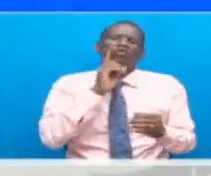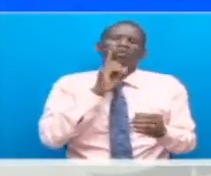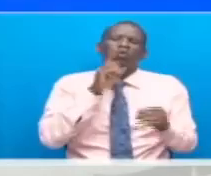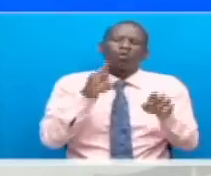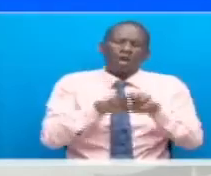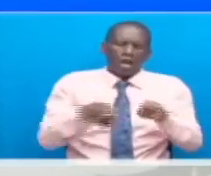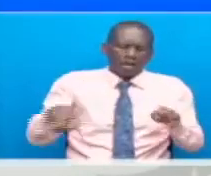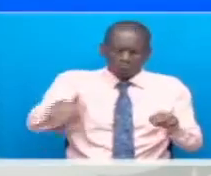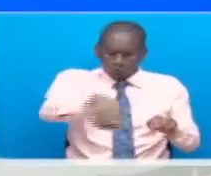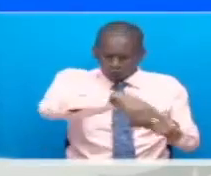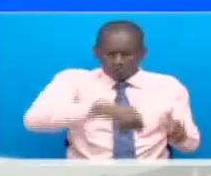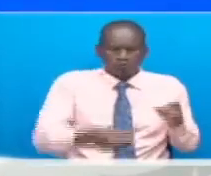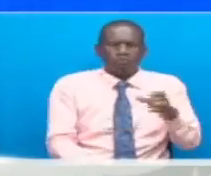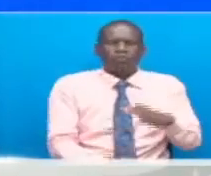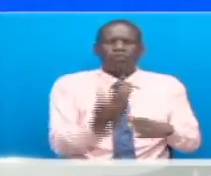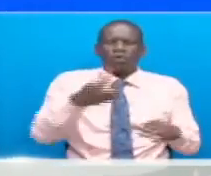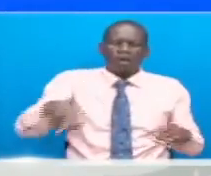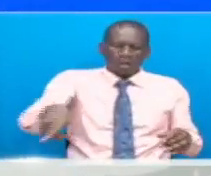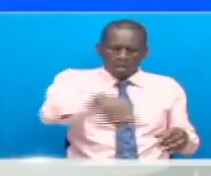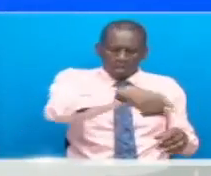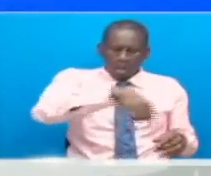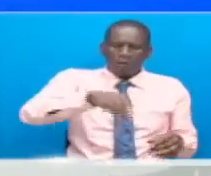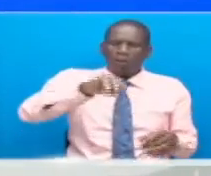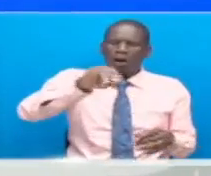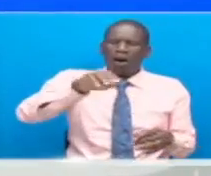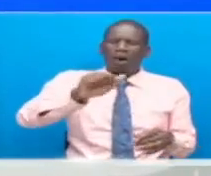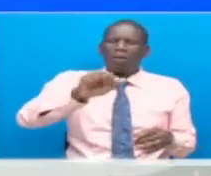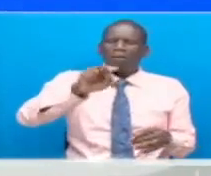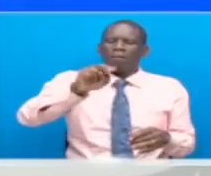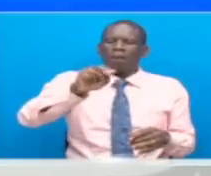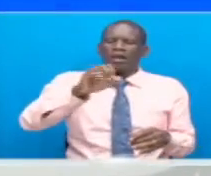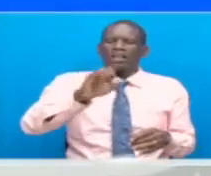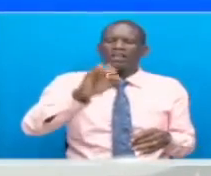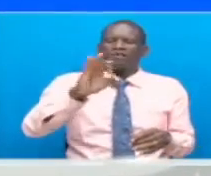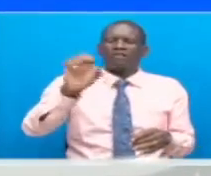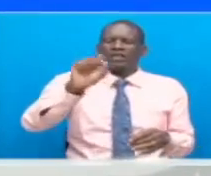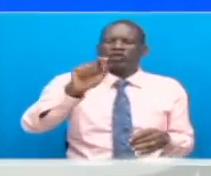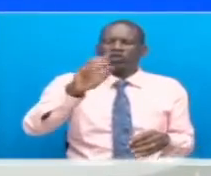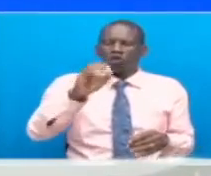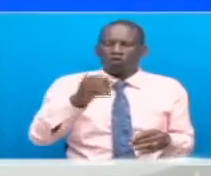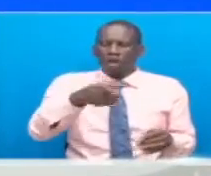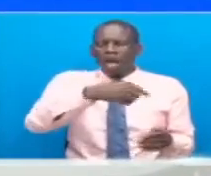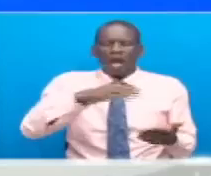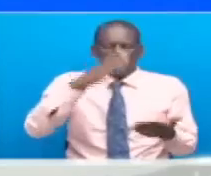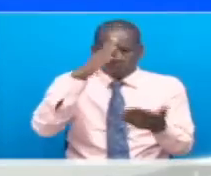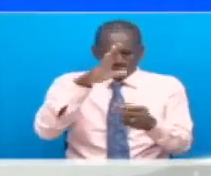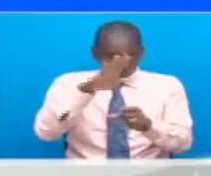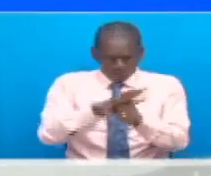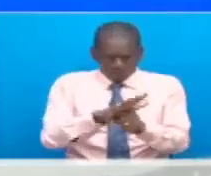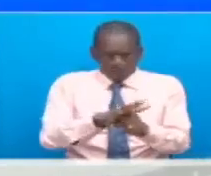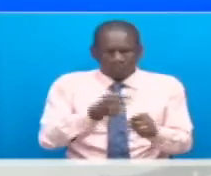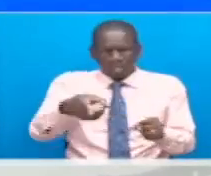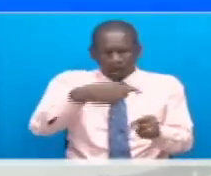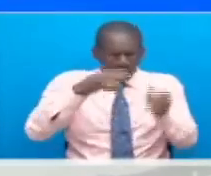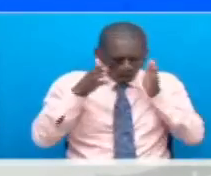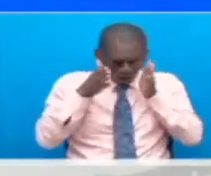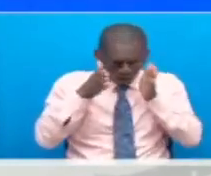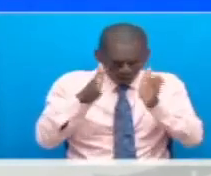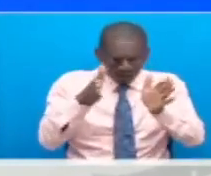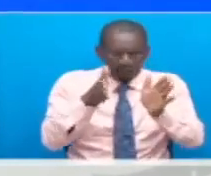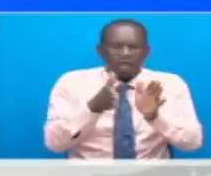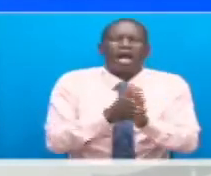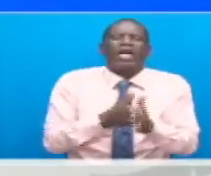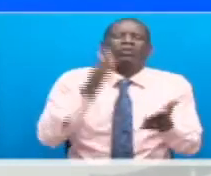unveil our manifesto, our promise, our commitment, and